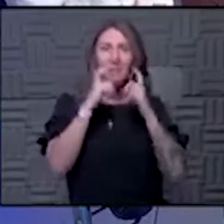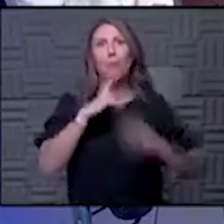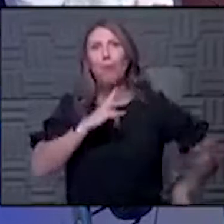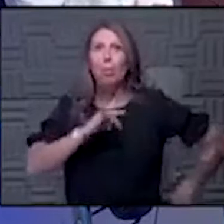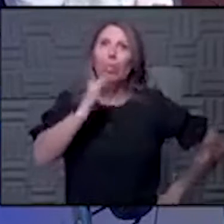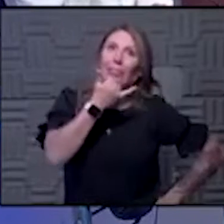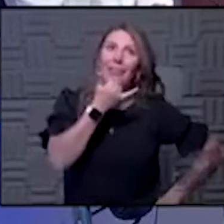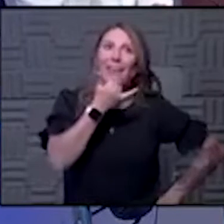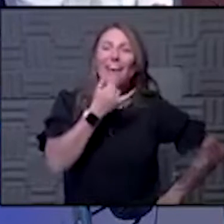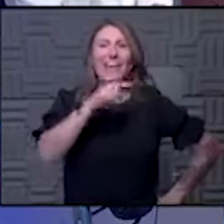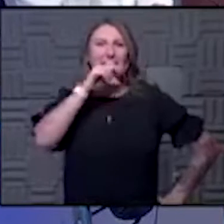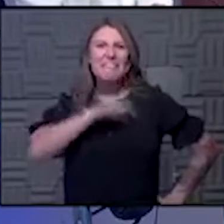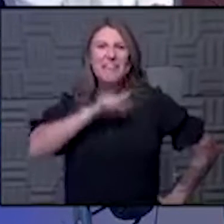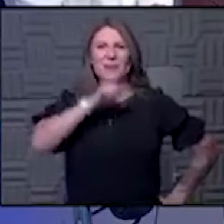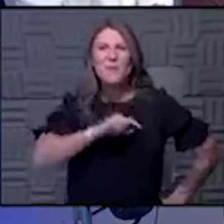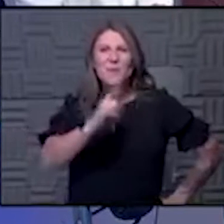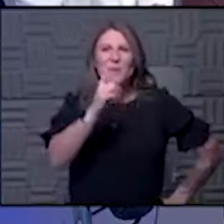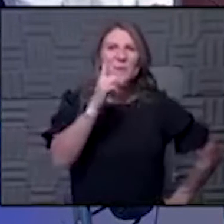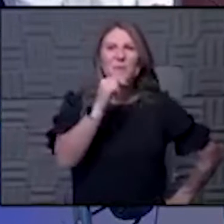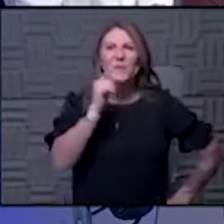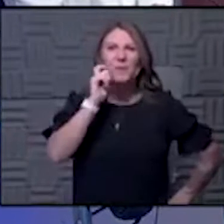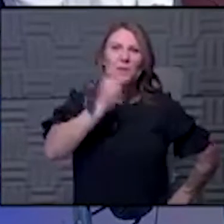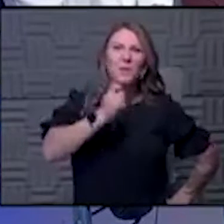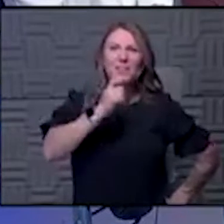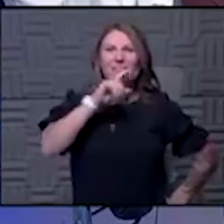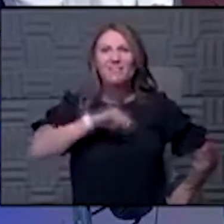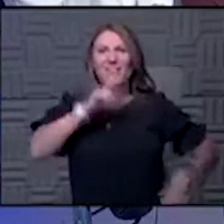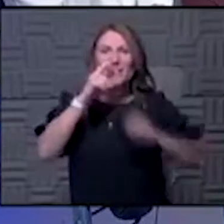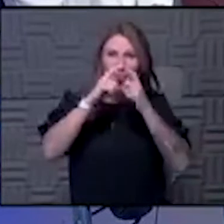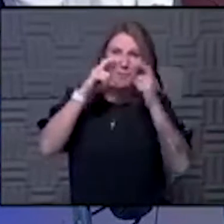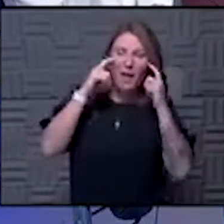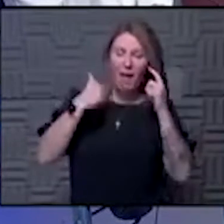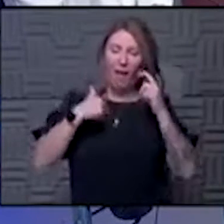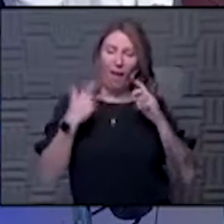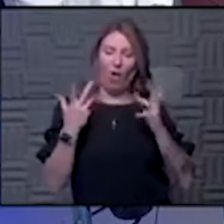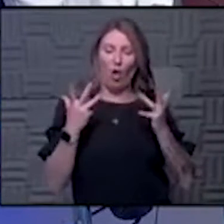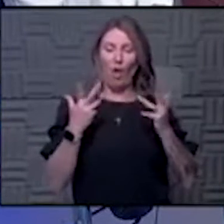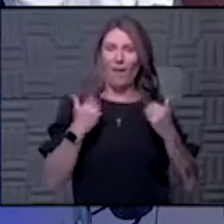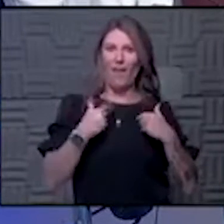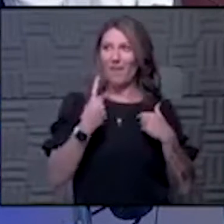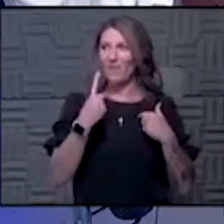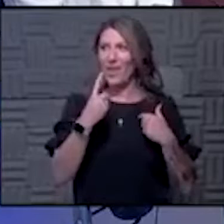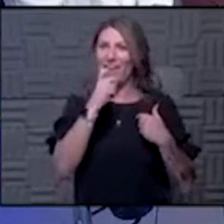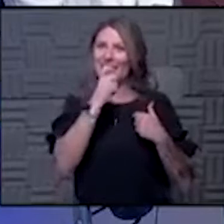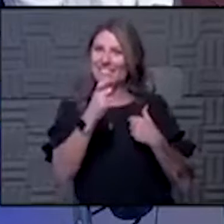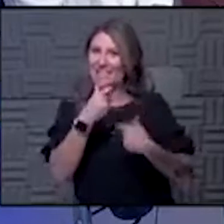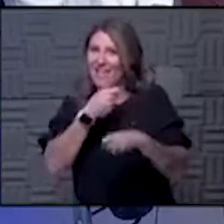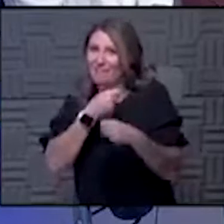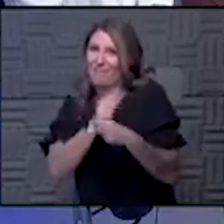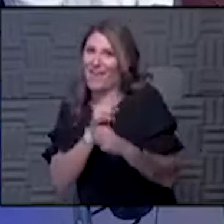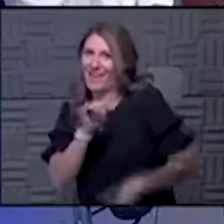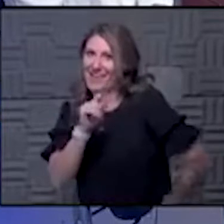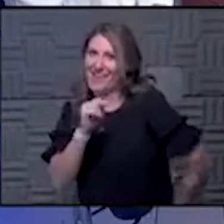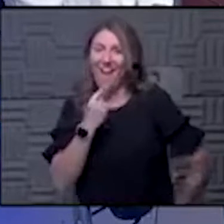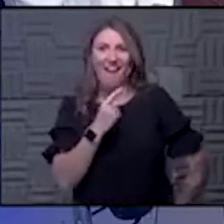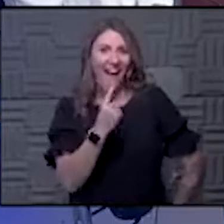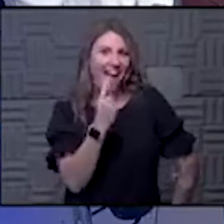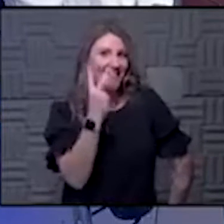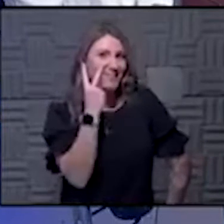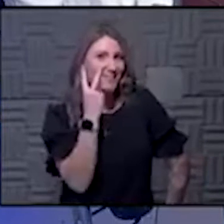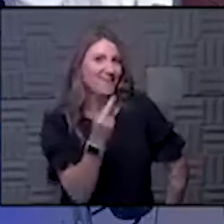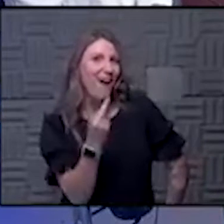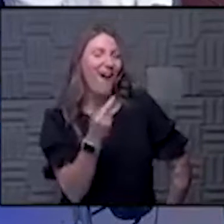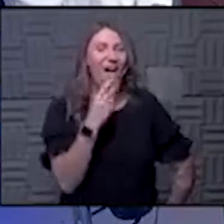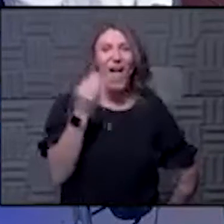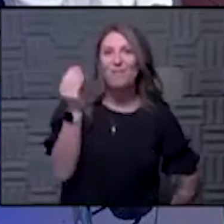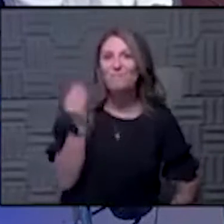the coolest Thanksgiving mask. I'll bring mine out. I've already got one that's kind of cool. I didn't make it, in fairness, I saw it. But I'll bring it, and